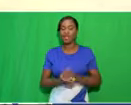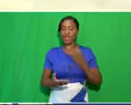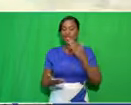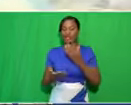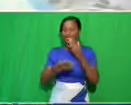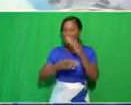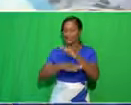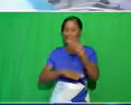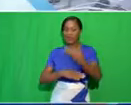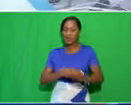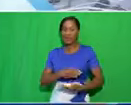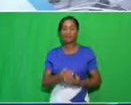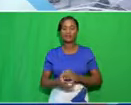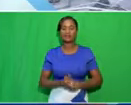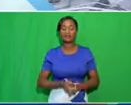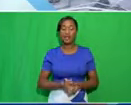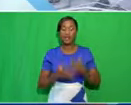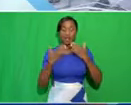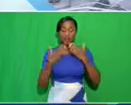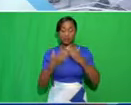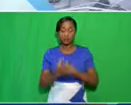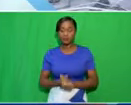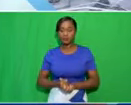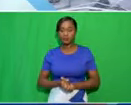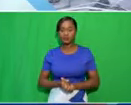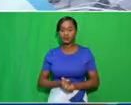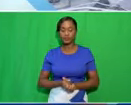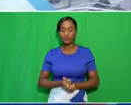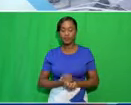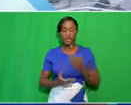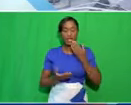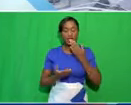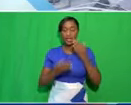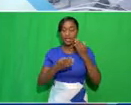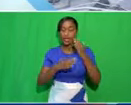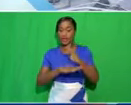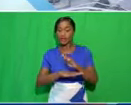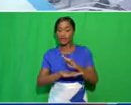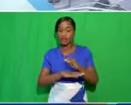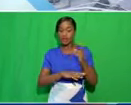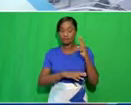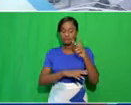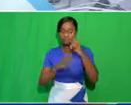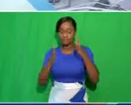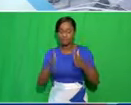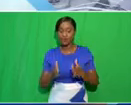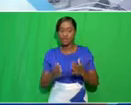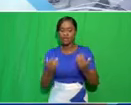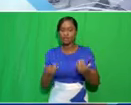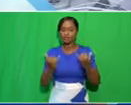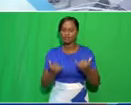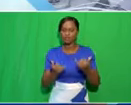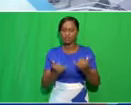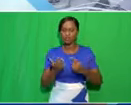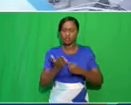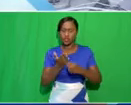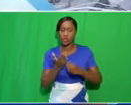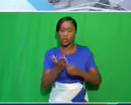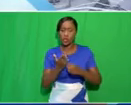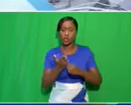and welcome again. Good evening, and thank you. Good evening, viewers. This evening, I'll be discussing the